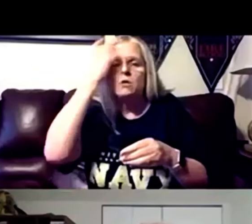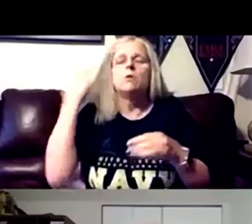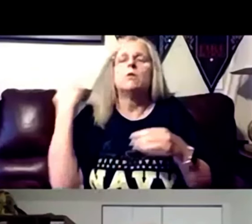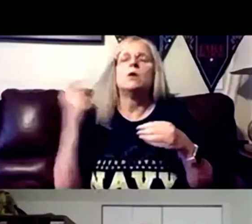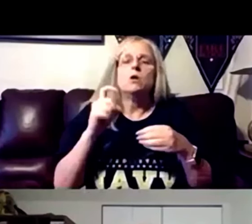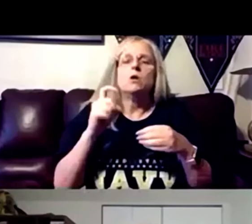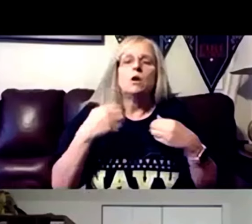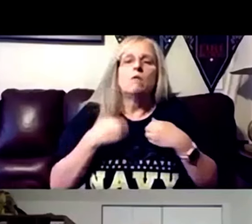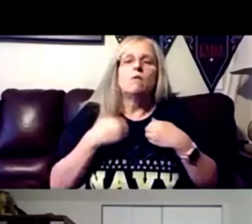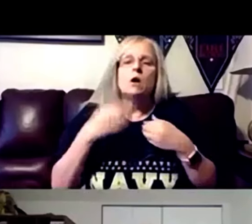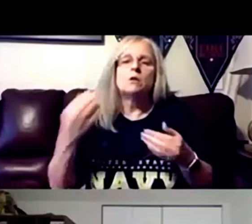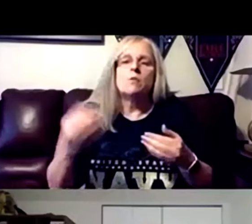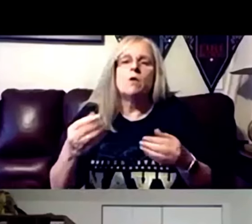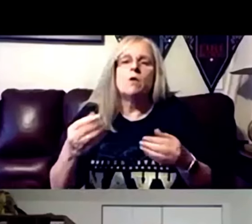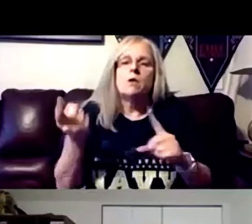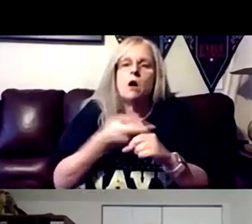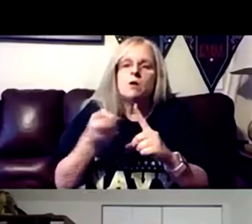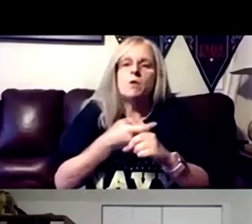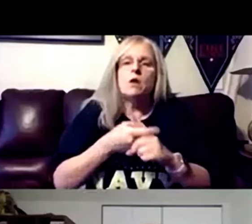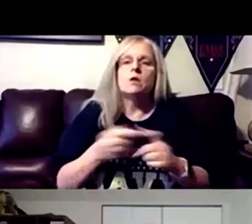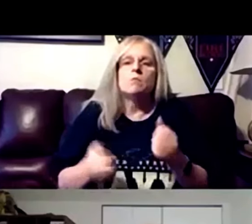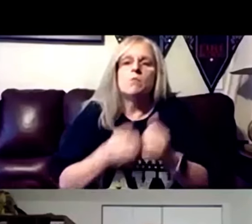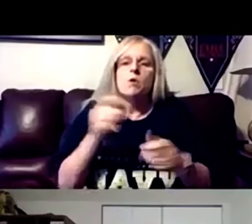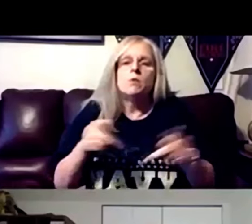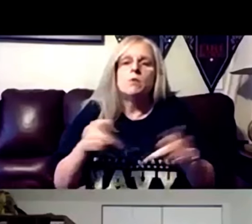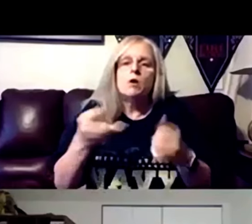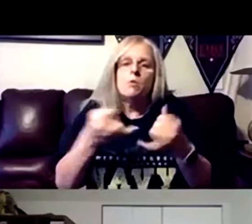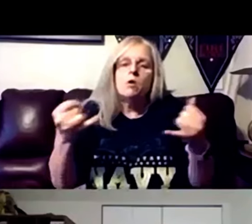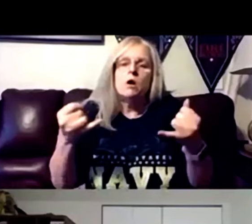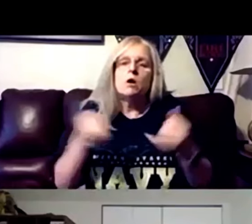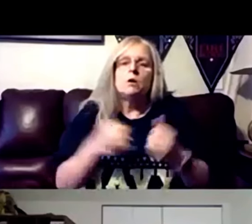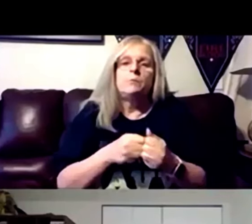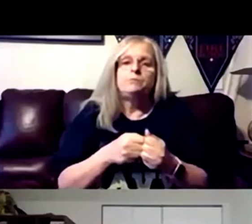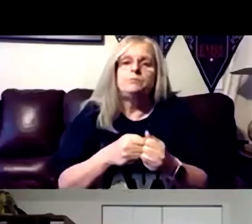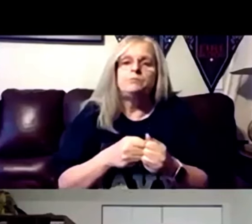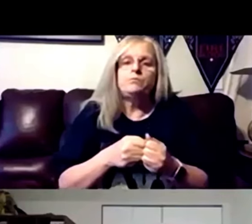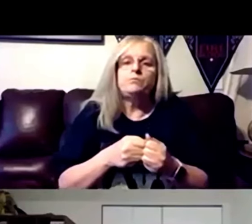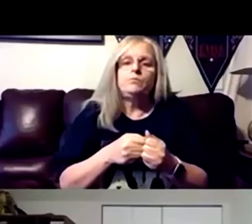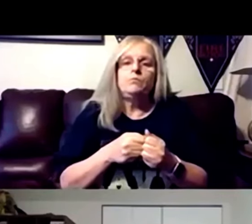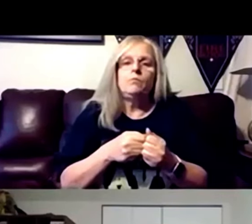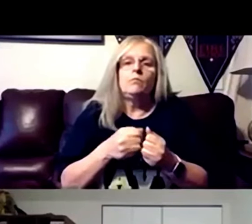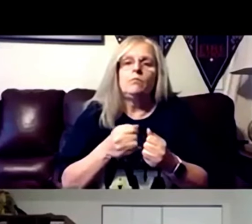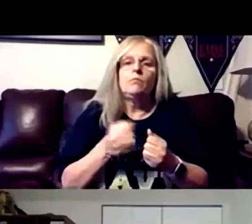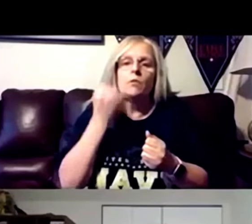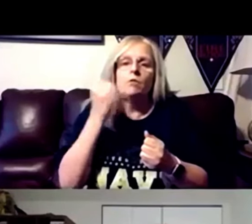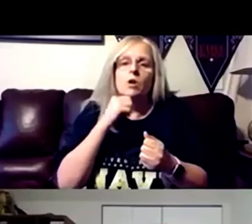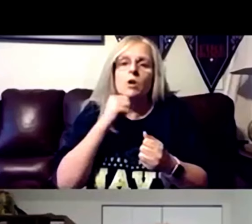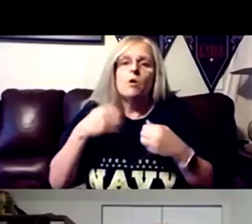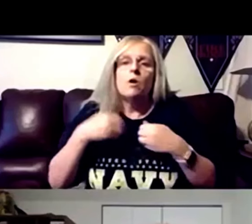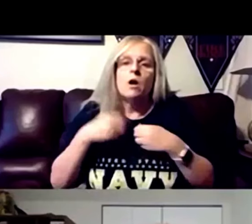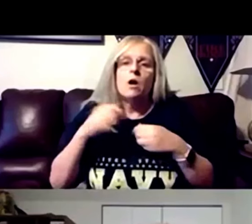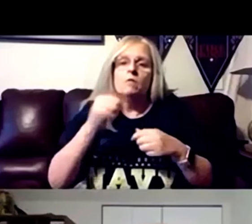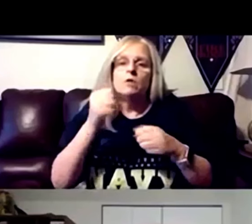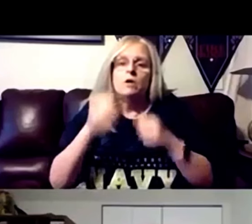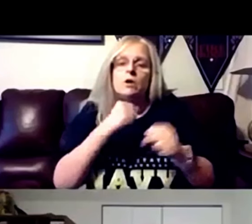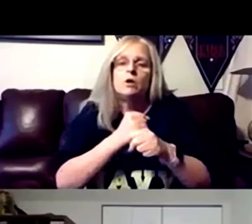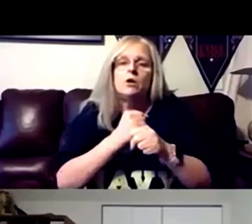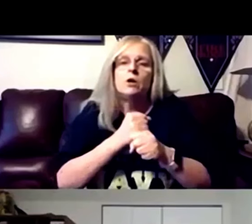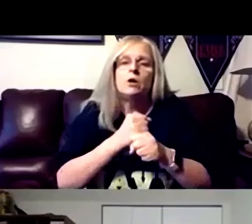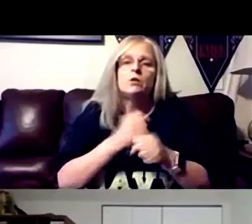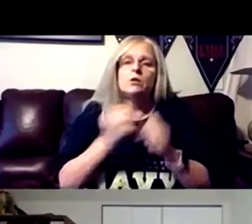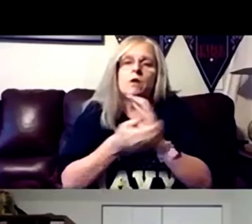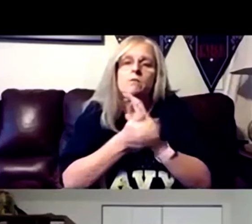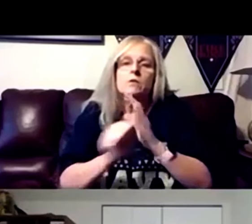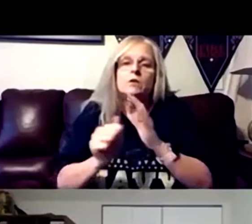is automated. You know, most people that come online, unless you have 10 years to develop the skill sets necessary to